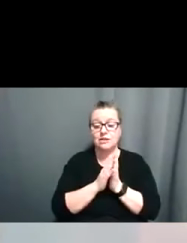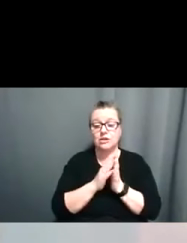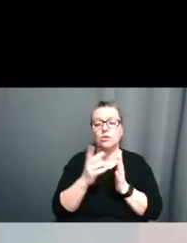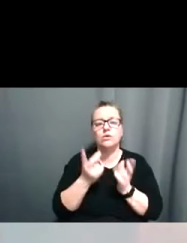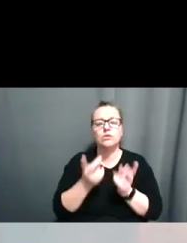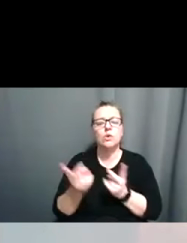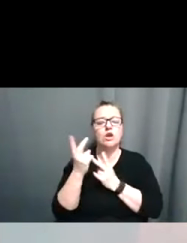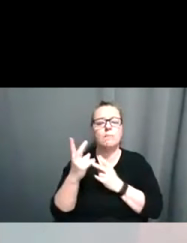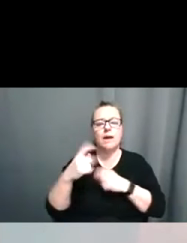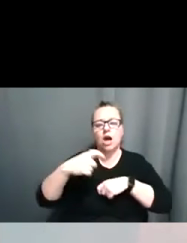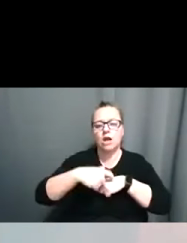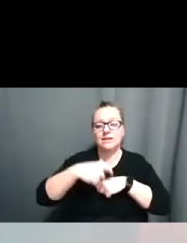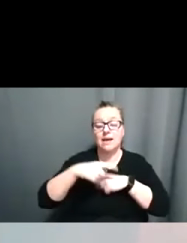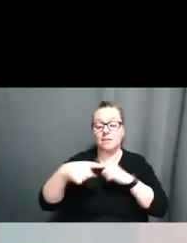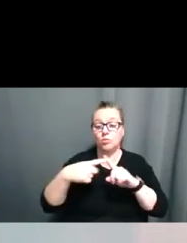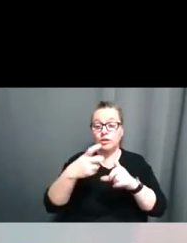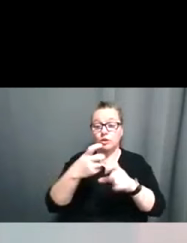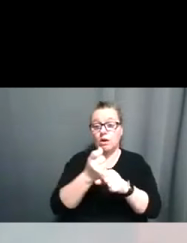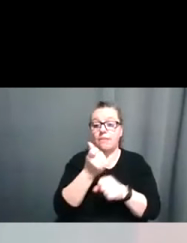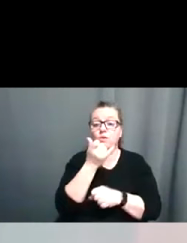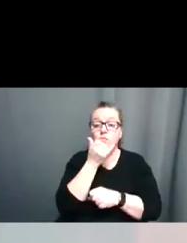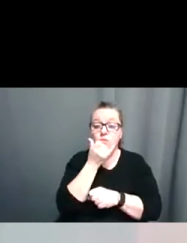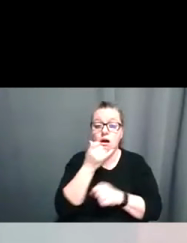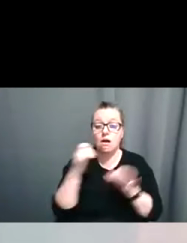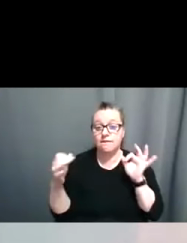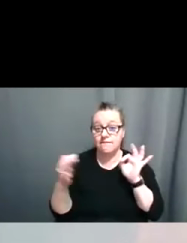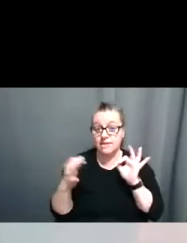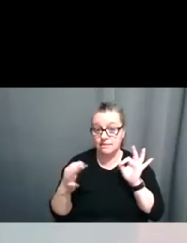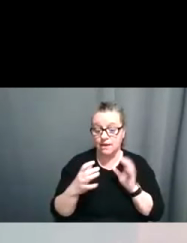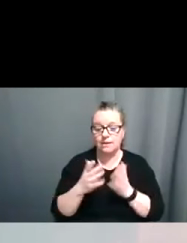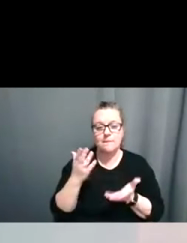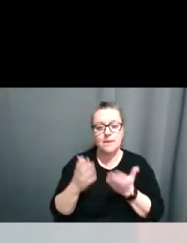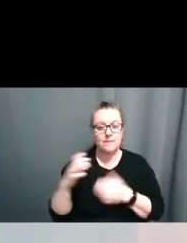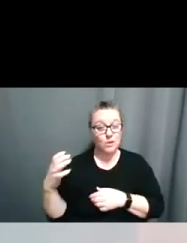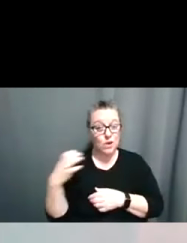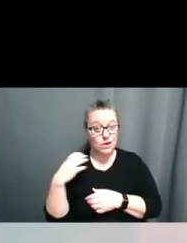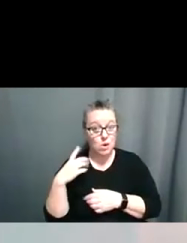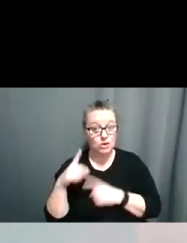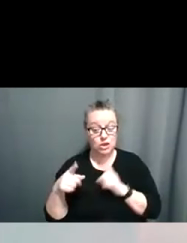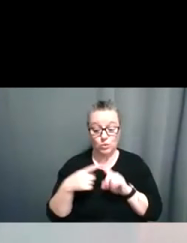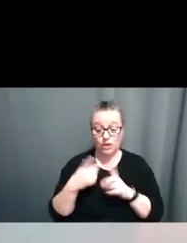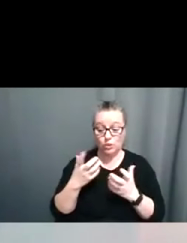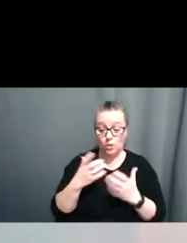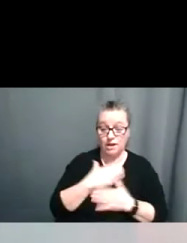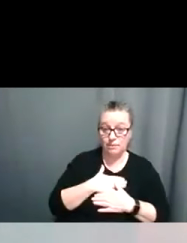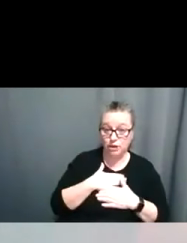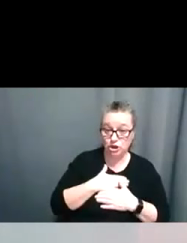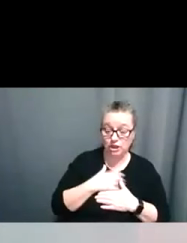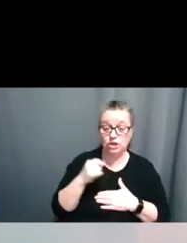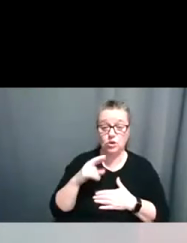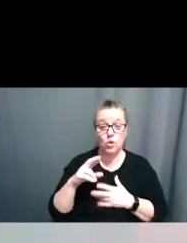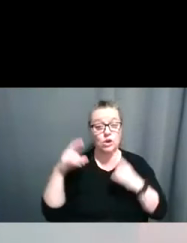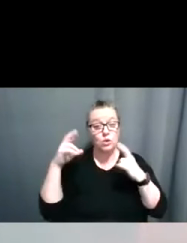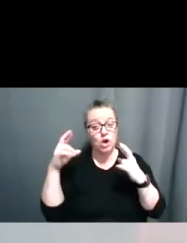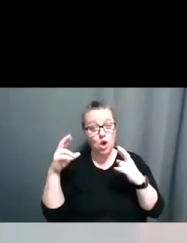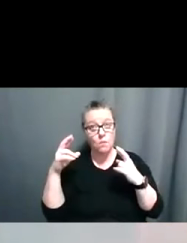when you got the wrong kind of feedback. Maybe you got coaching when you wanted appreciation, or you were hoping to learn where you stood